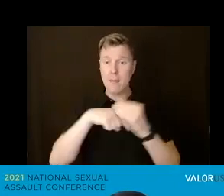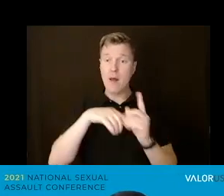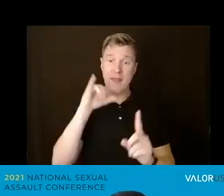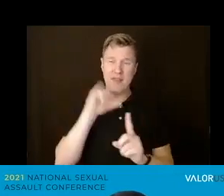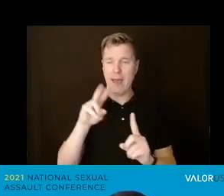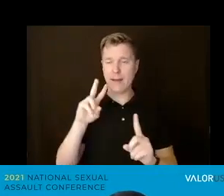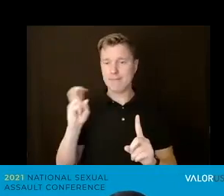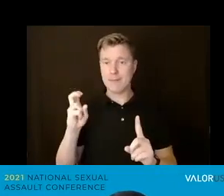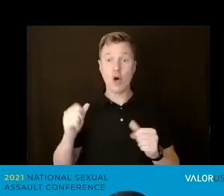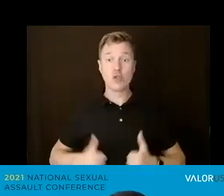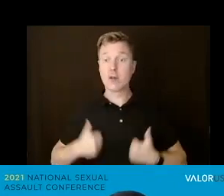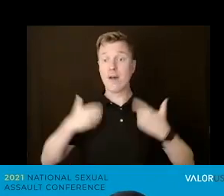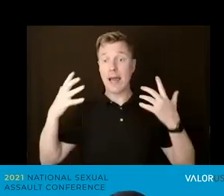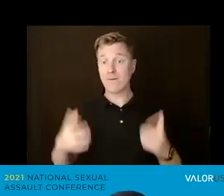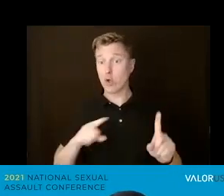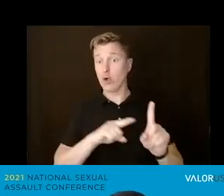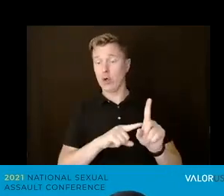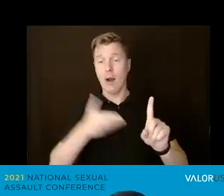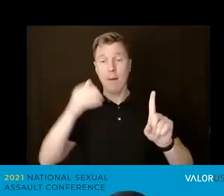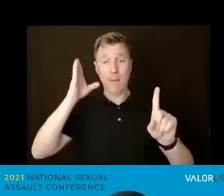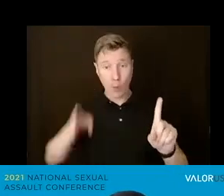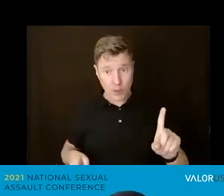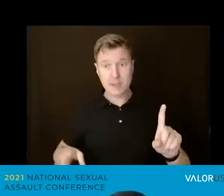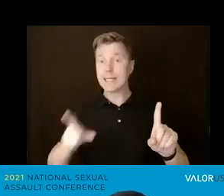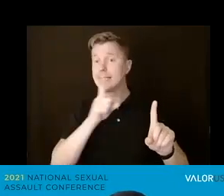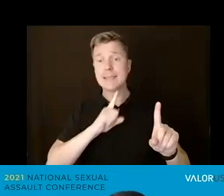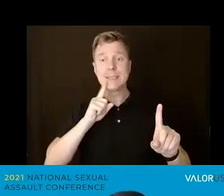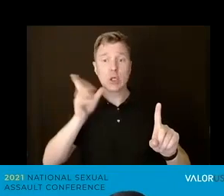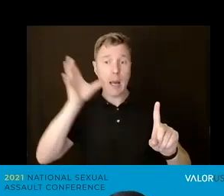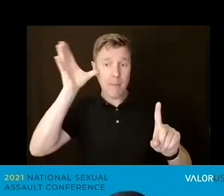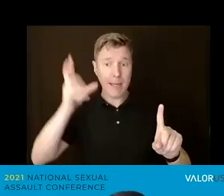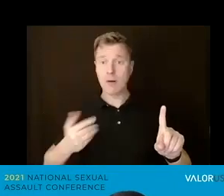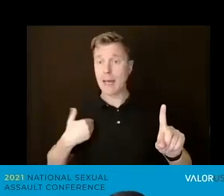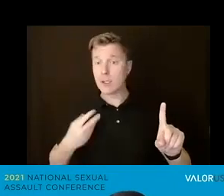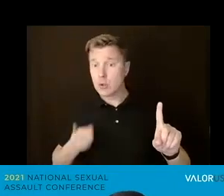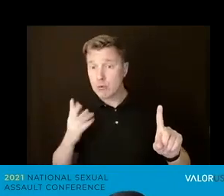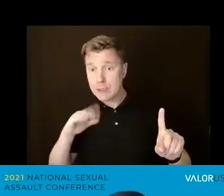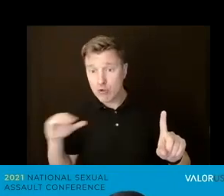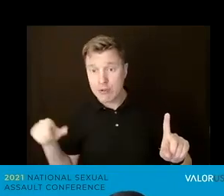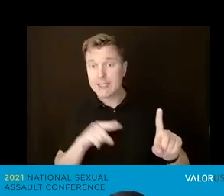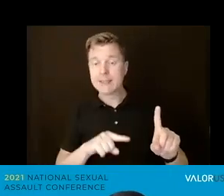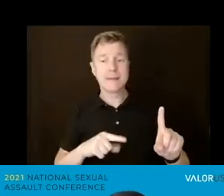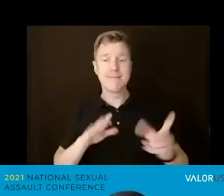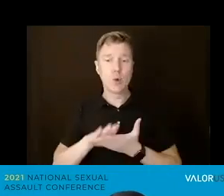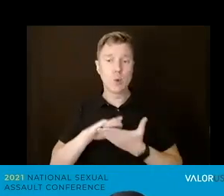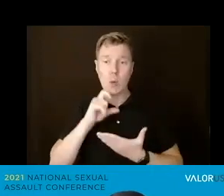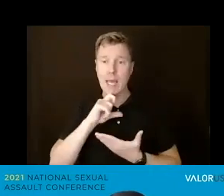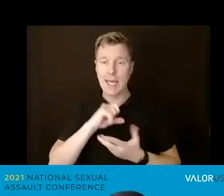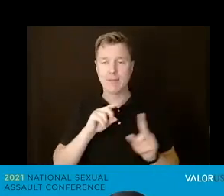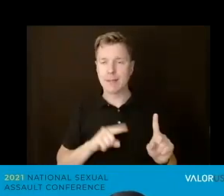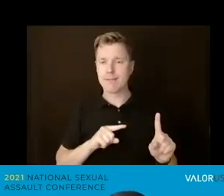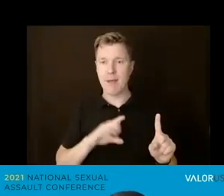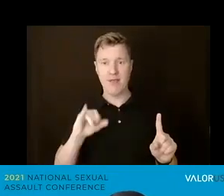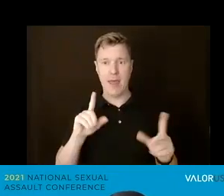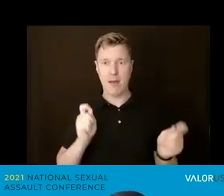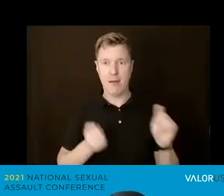about before. A person who is a single parent with 2 children that are school aged. And I just want to